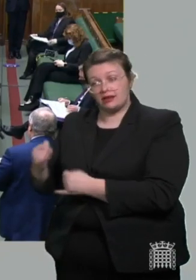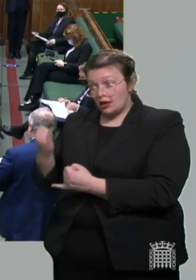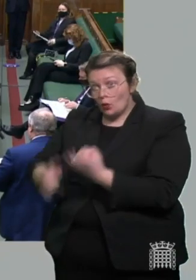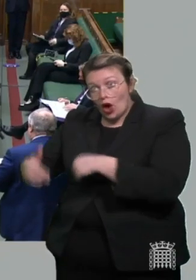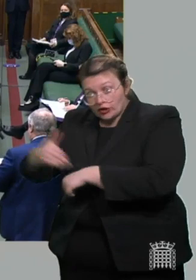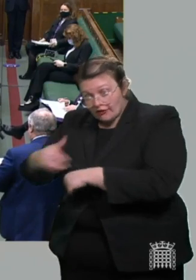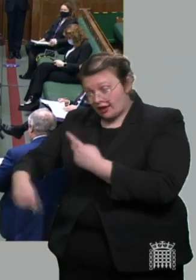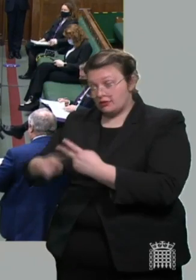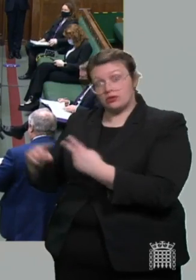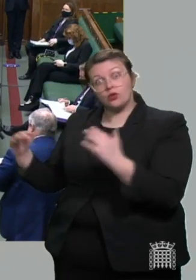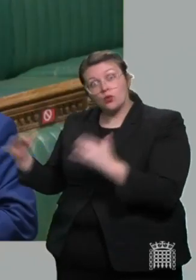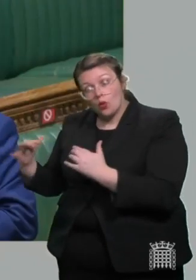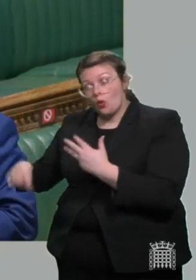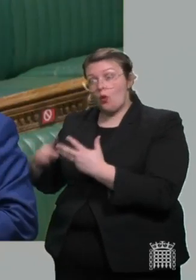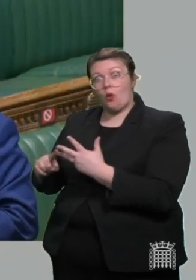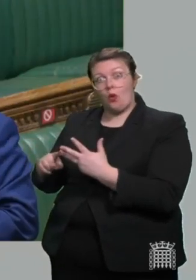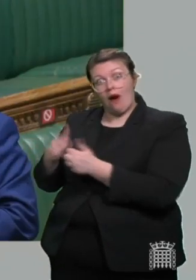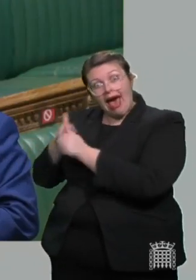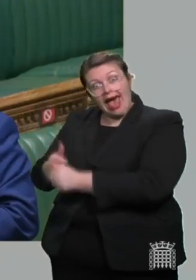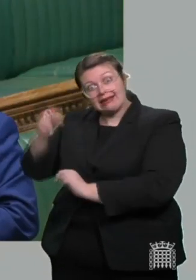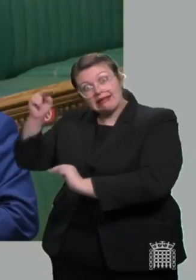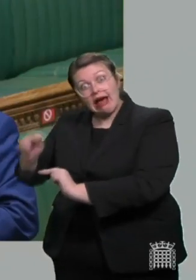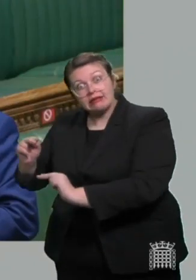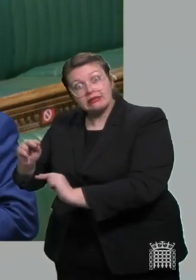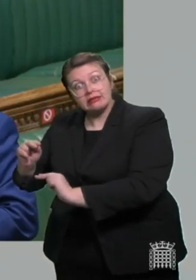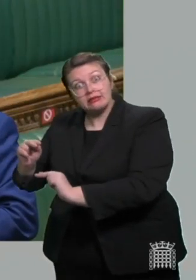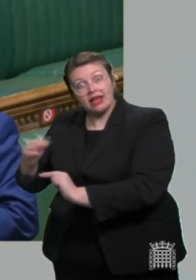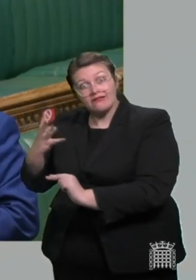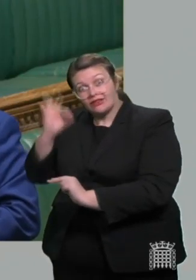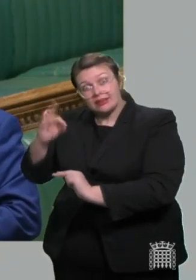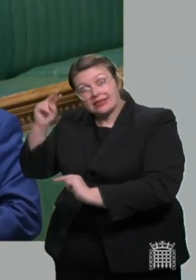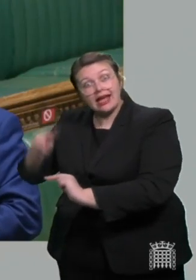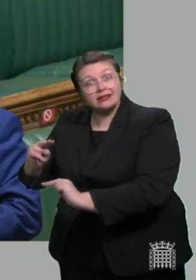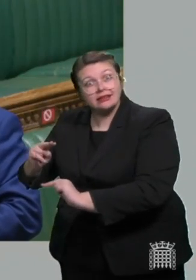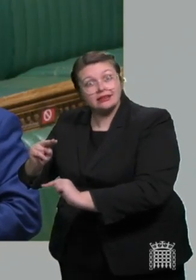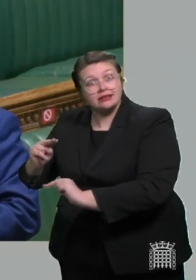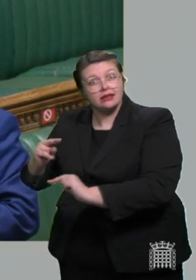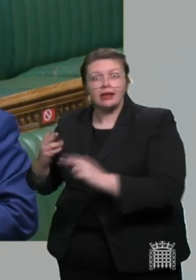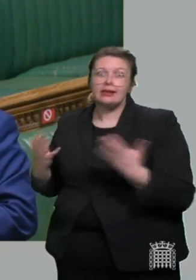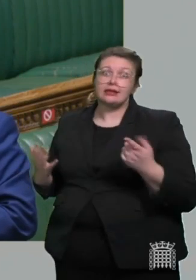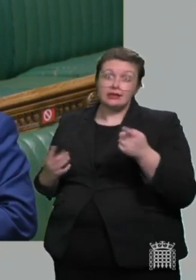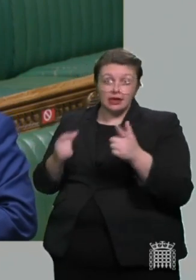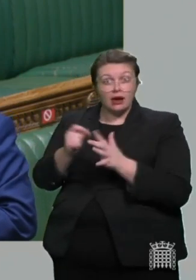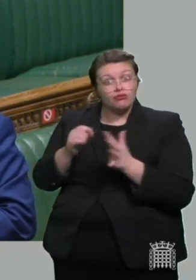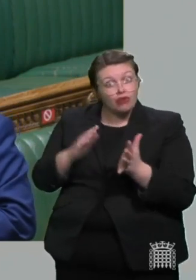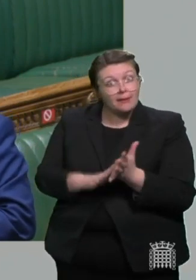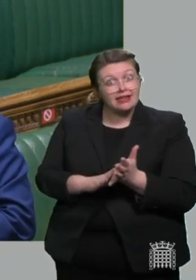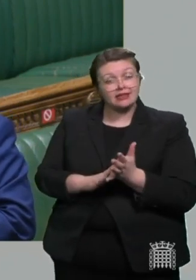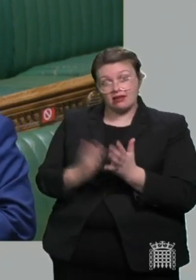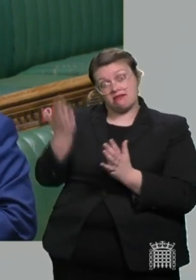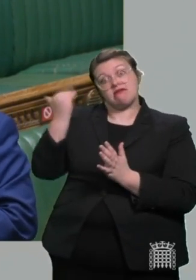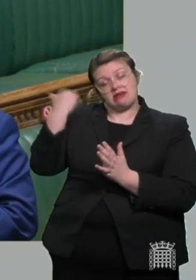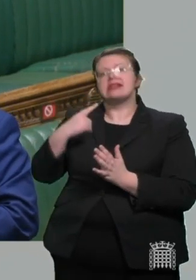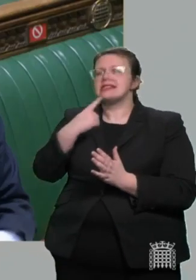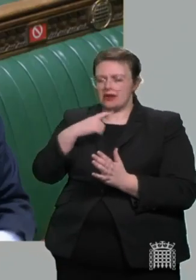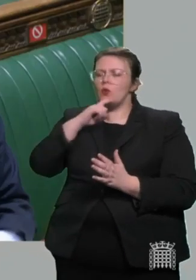existing inequalities. During his leadership race, the Prime Minister made a commitment to stand by 0.7% for